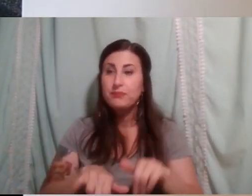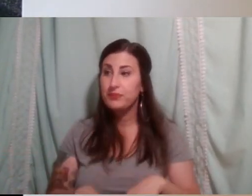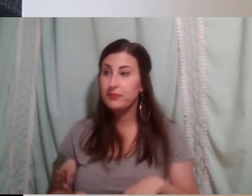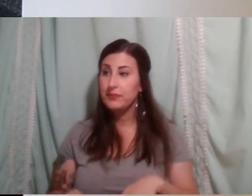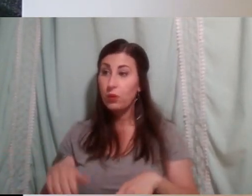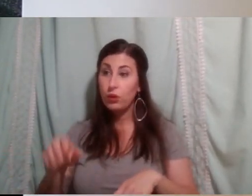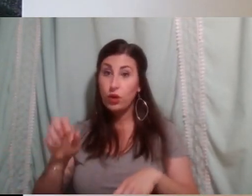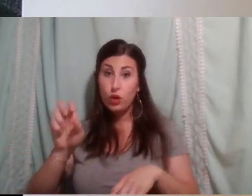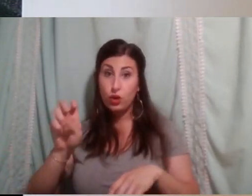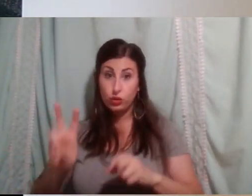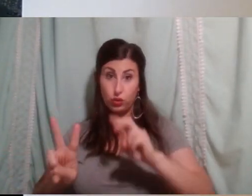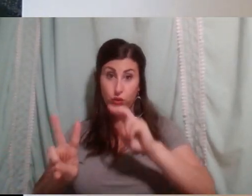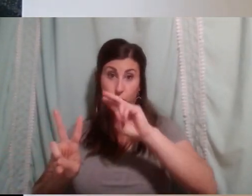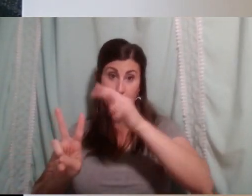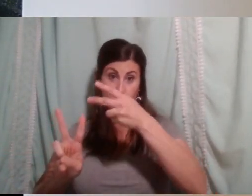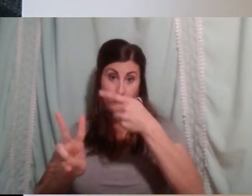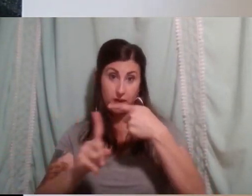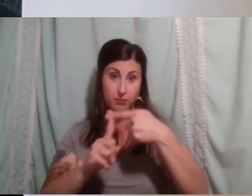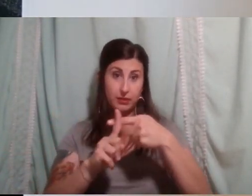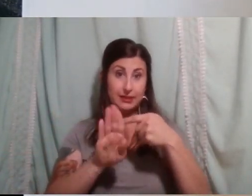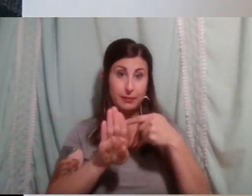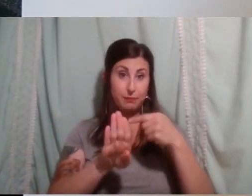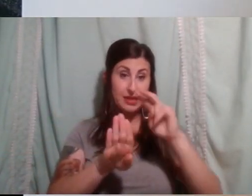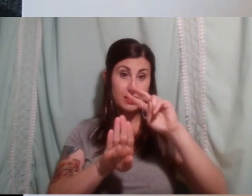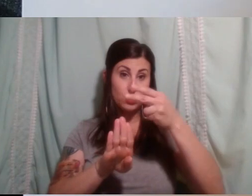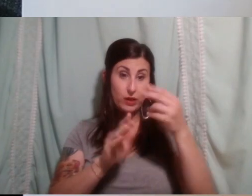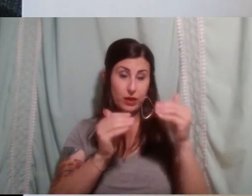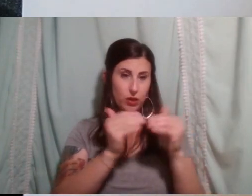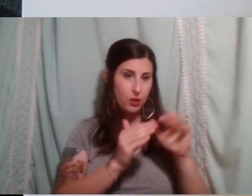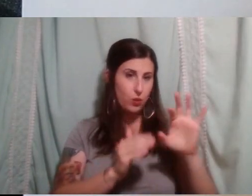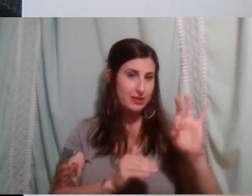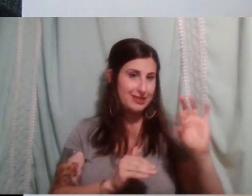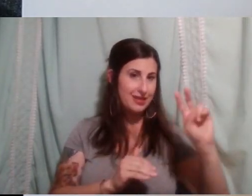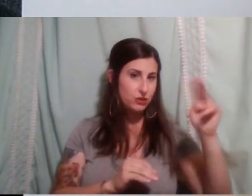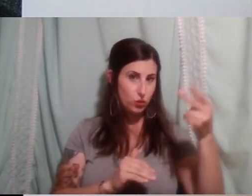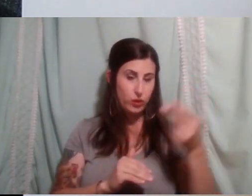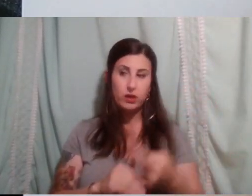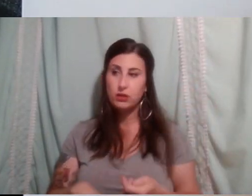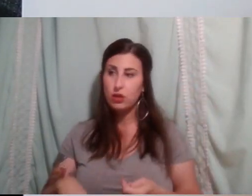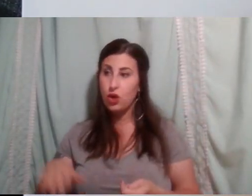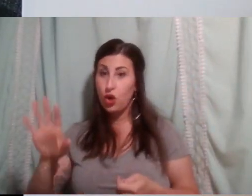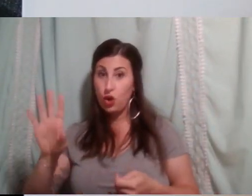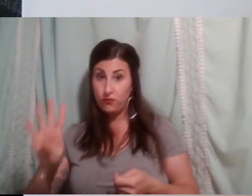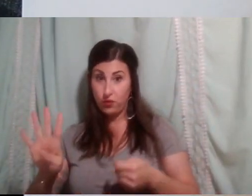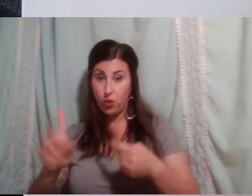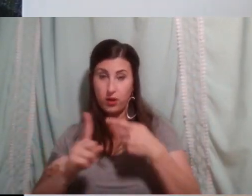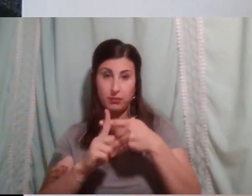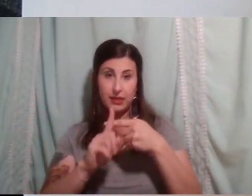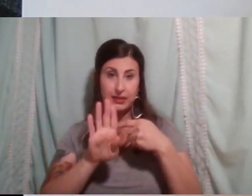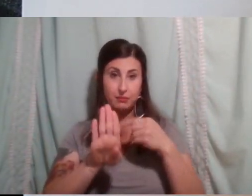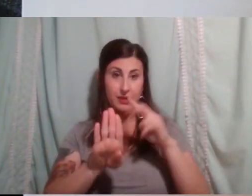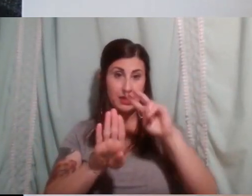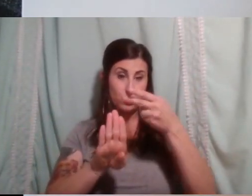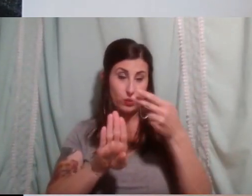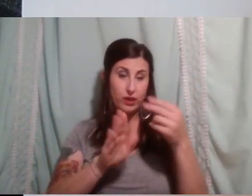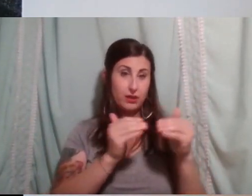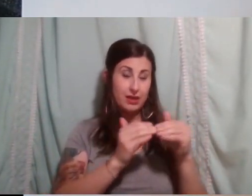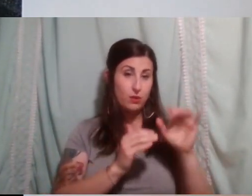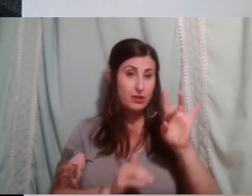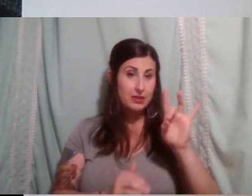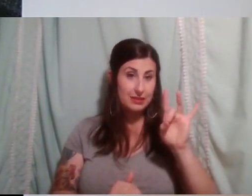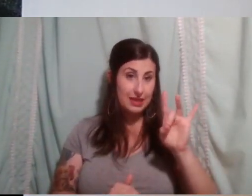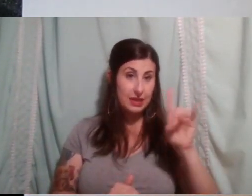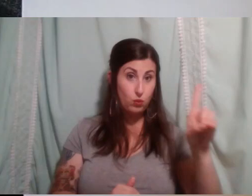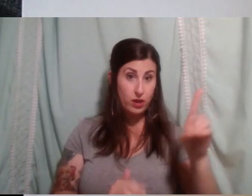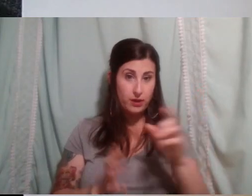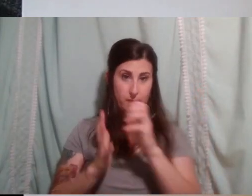squared plus B squared equals 9 squared. So 4 plus B squared equals 81. Minus